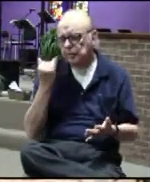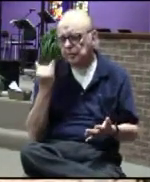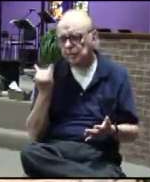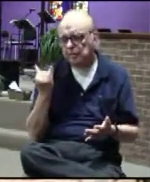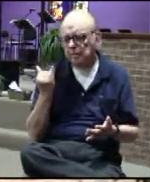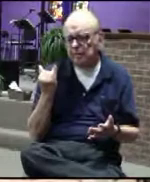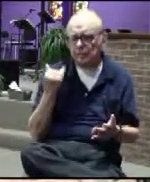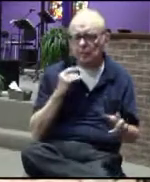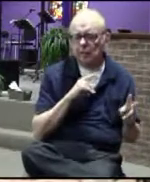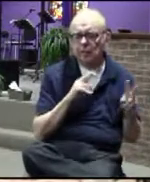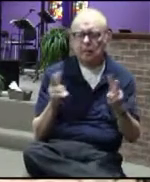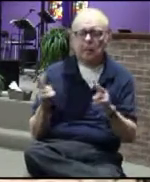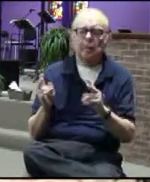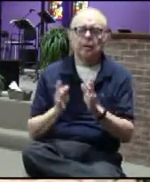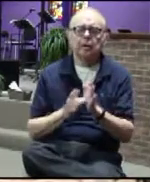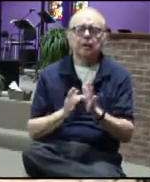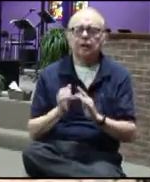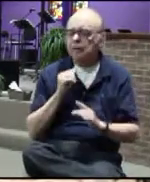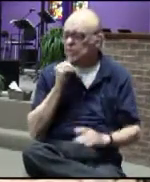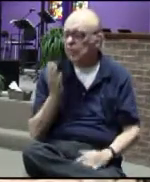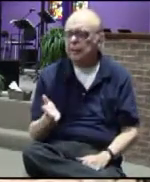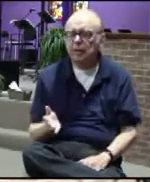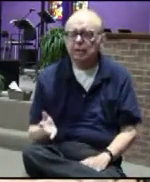When they're looking around and Jesus isn't there.